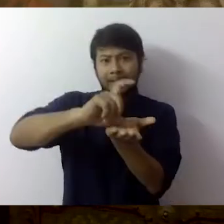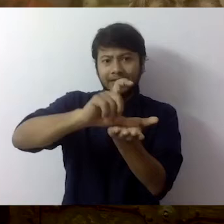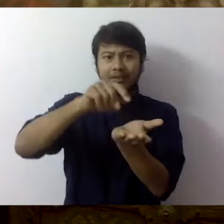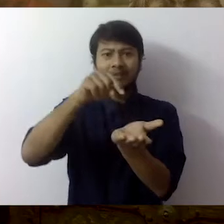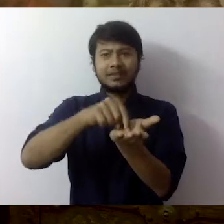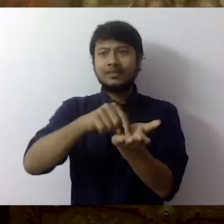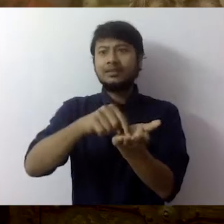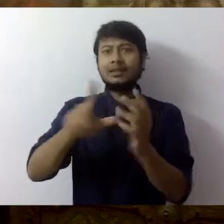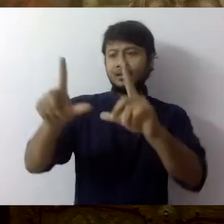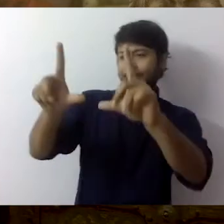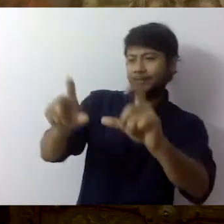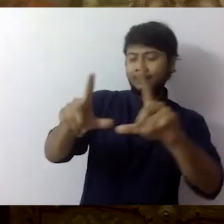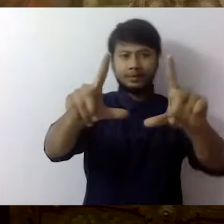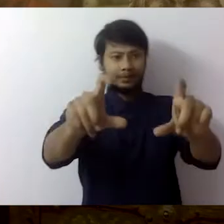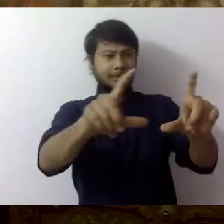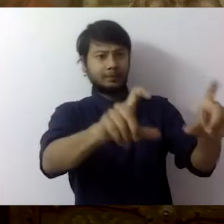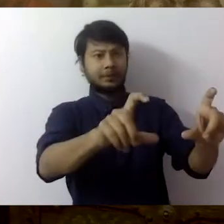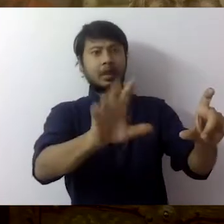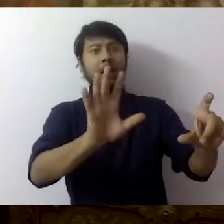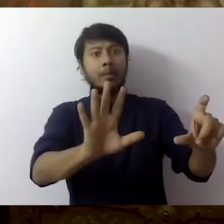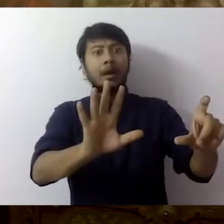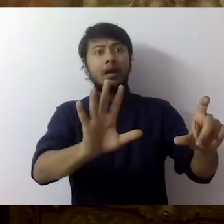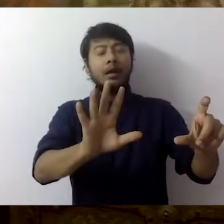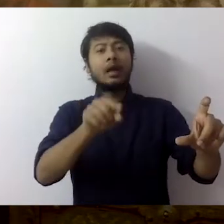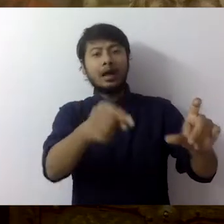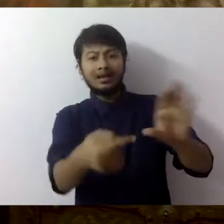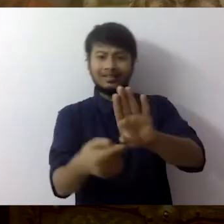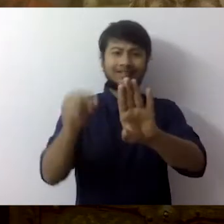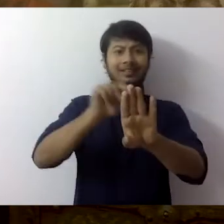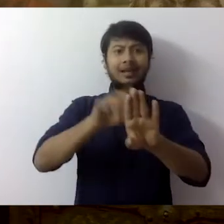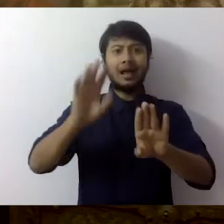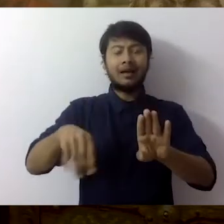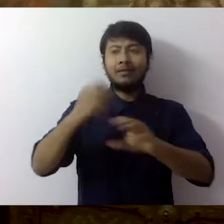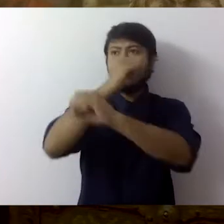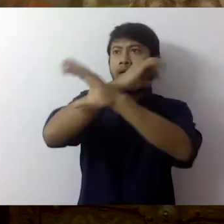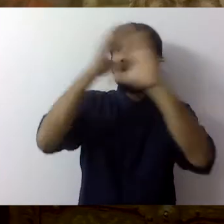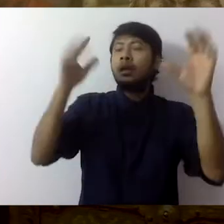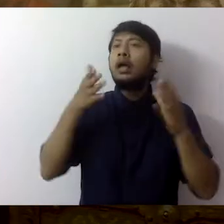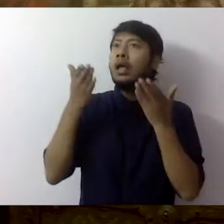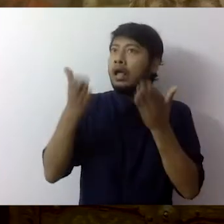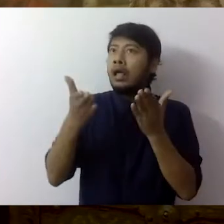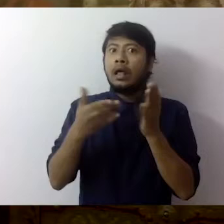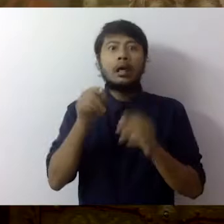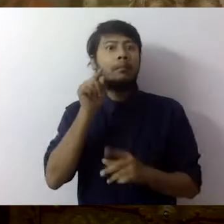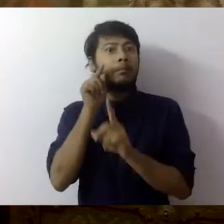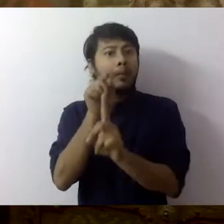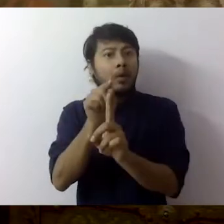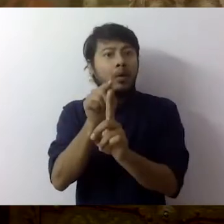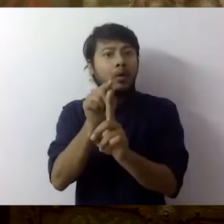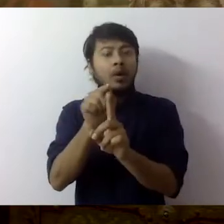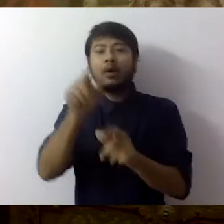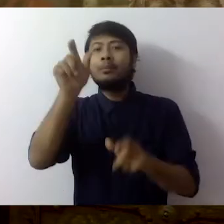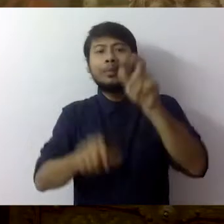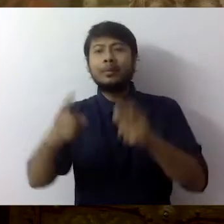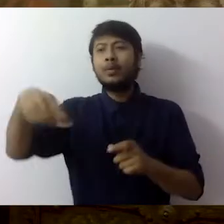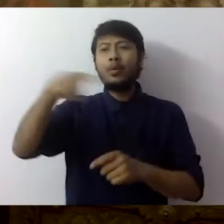else, something more important happening elsewhere? Is it possible to envisage history as in part determined by